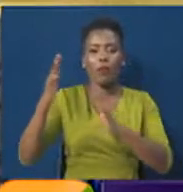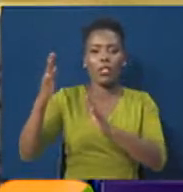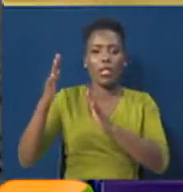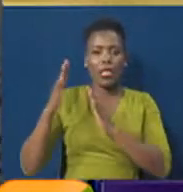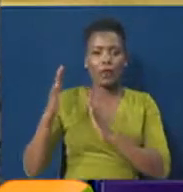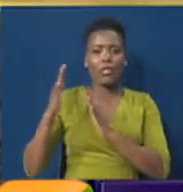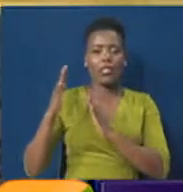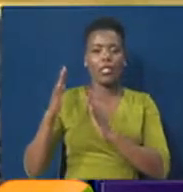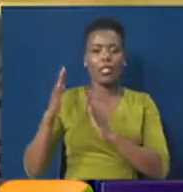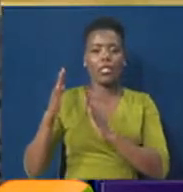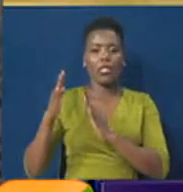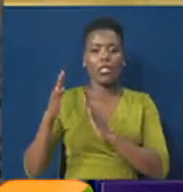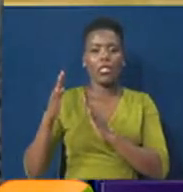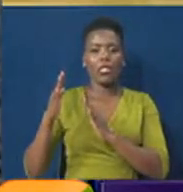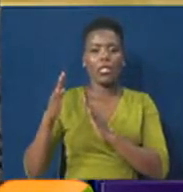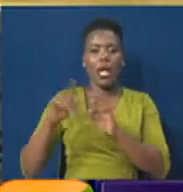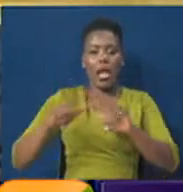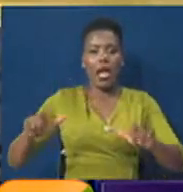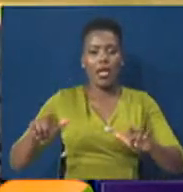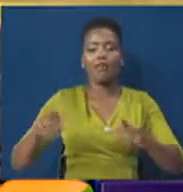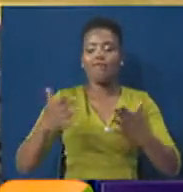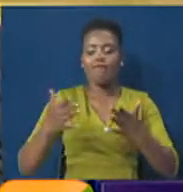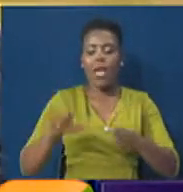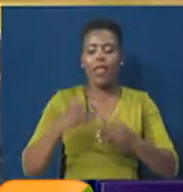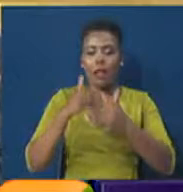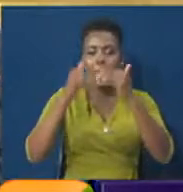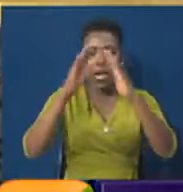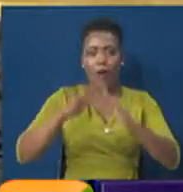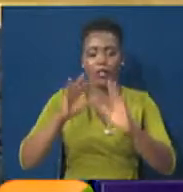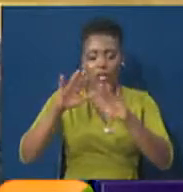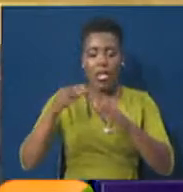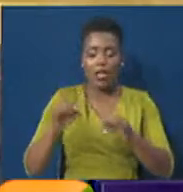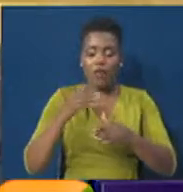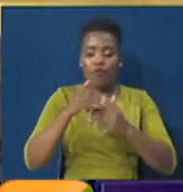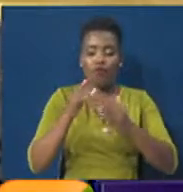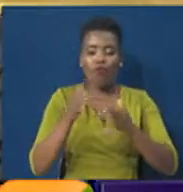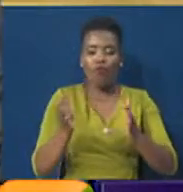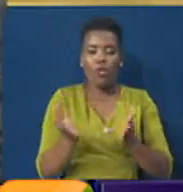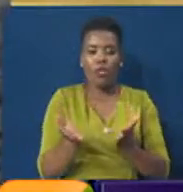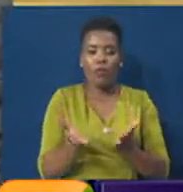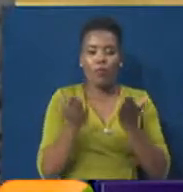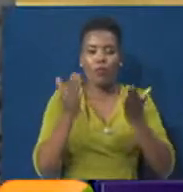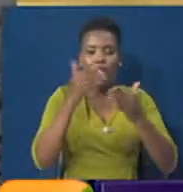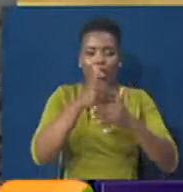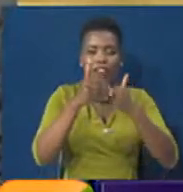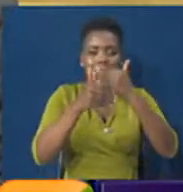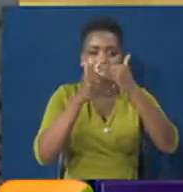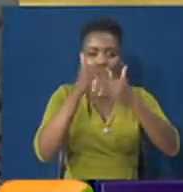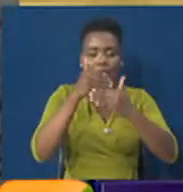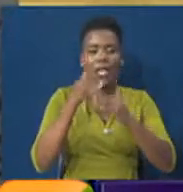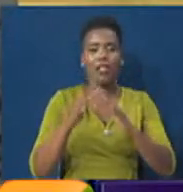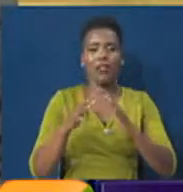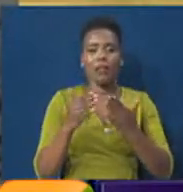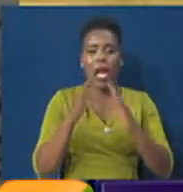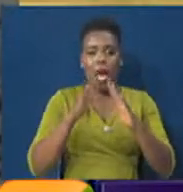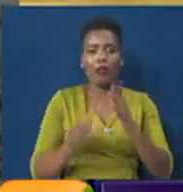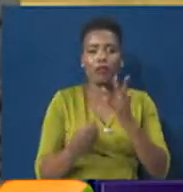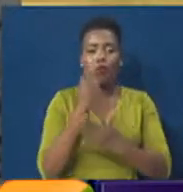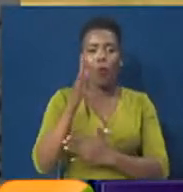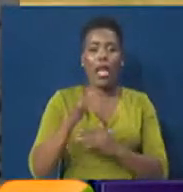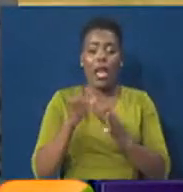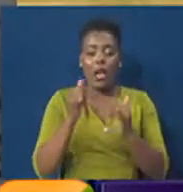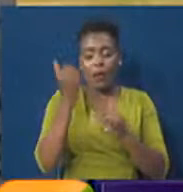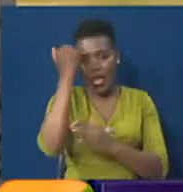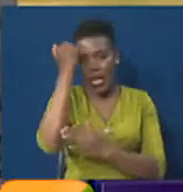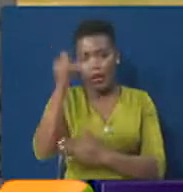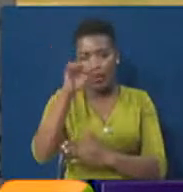them a title, they build houses. That you improve infrastructure, they build houses. So the idea that government builds